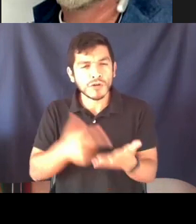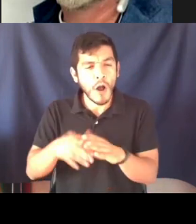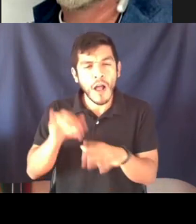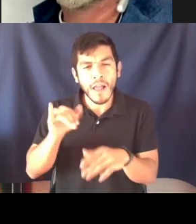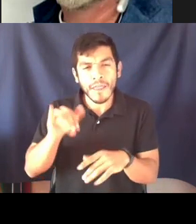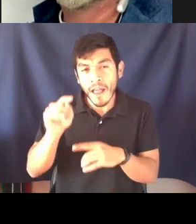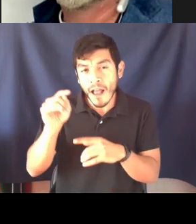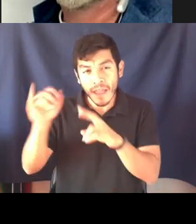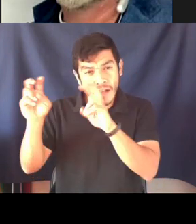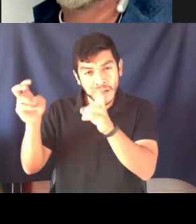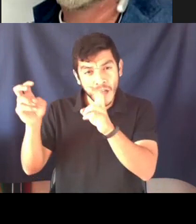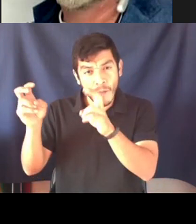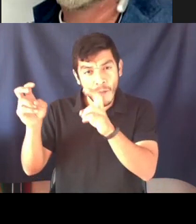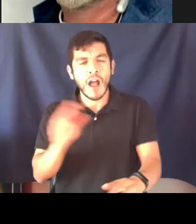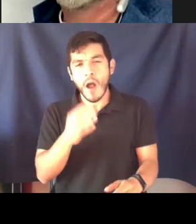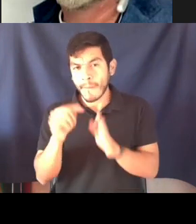to the next slide.